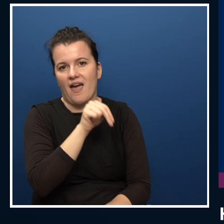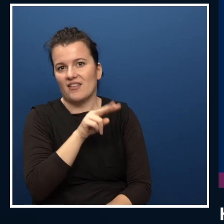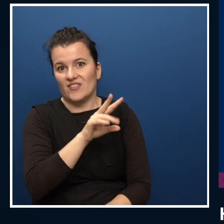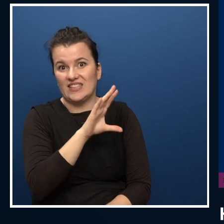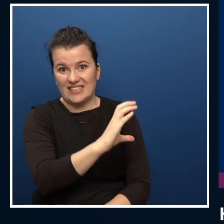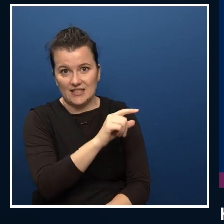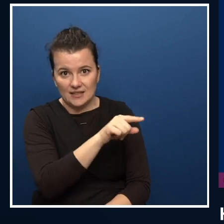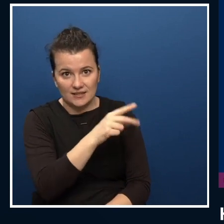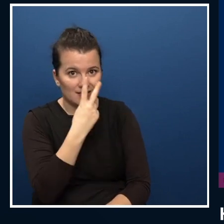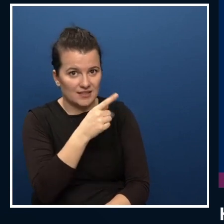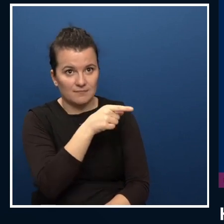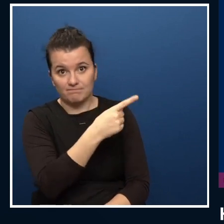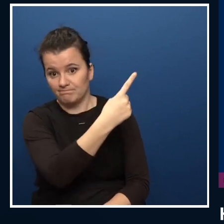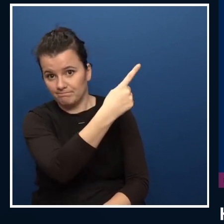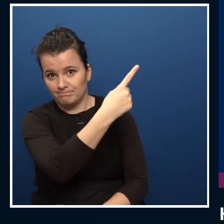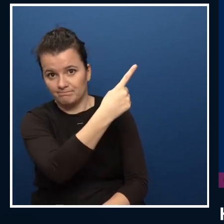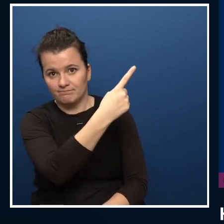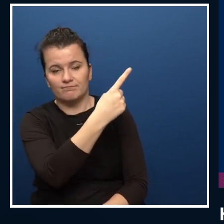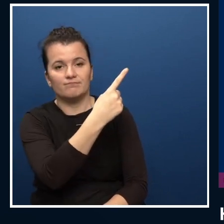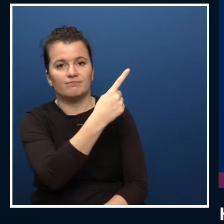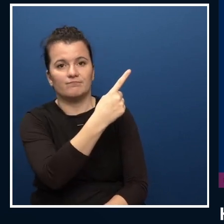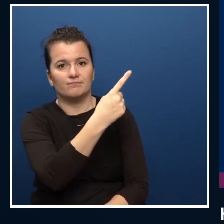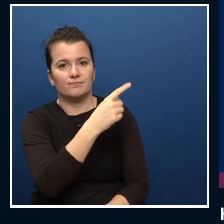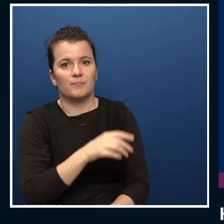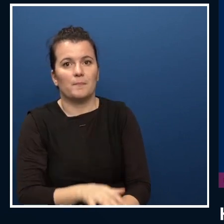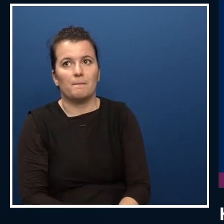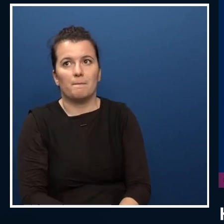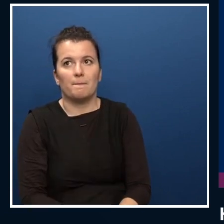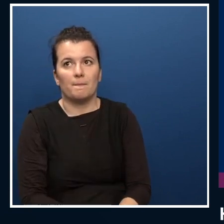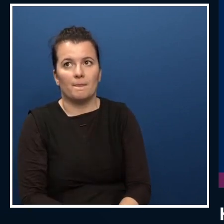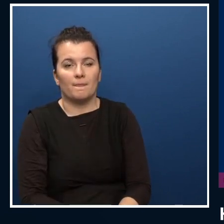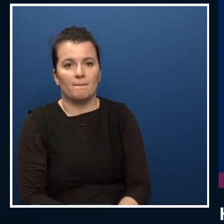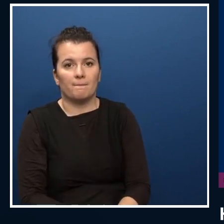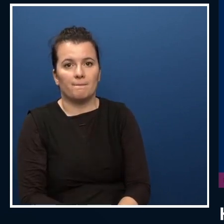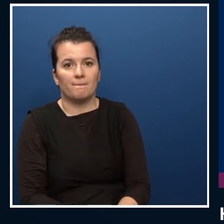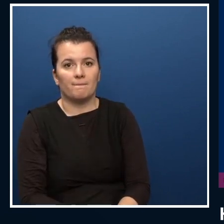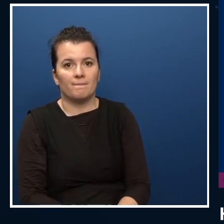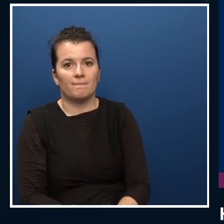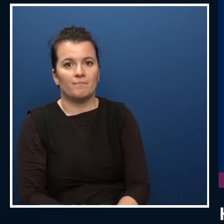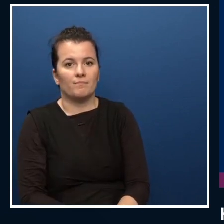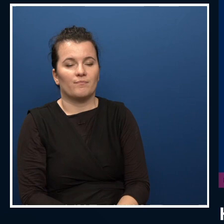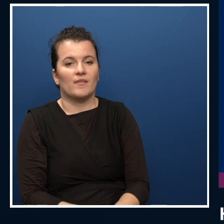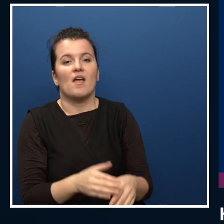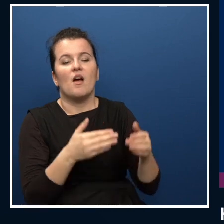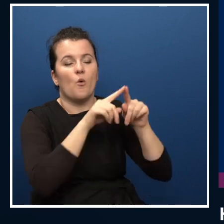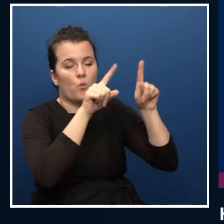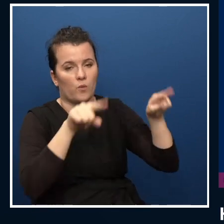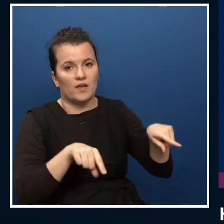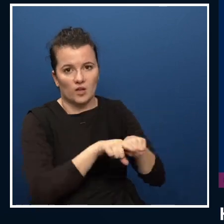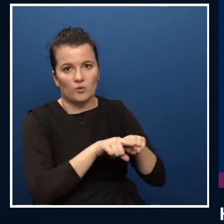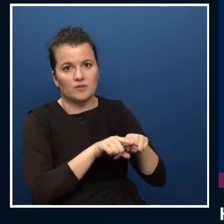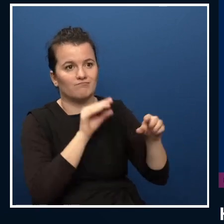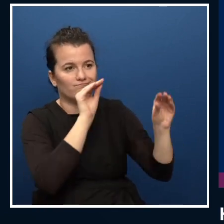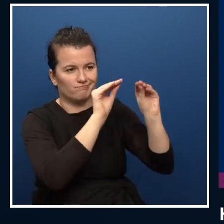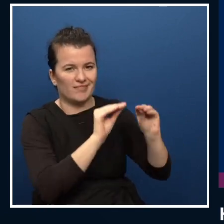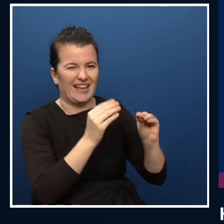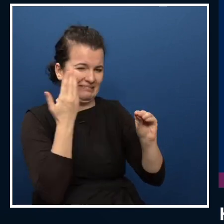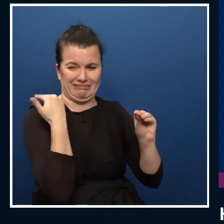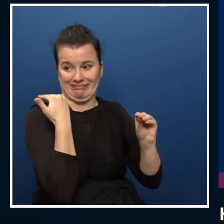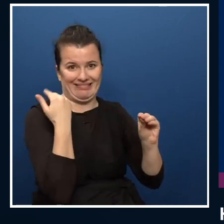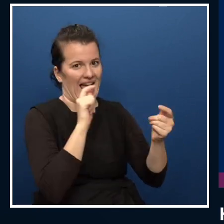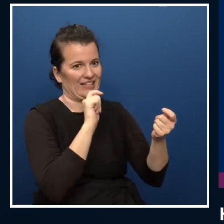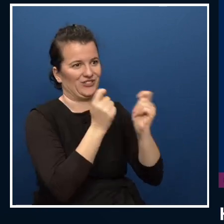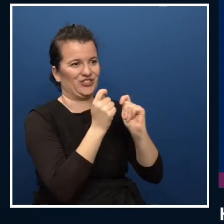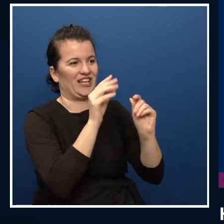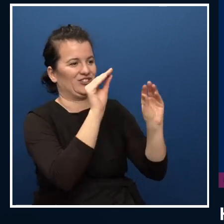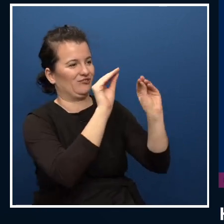the Windows terminal, and I recently made it look pretty with the Oh My Posh, and I've written about